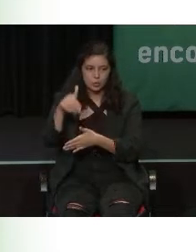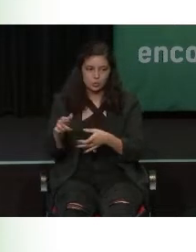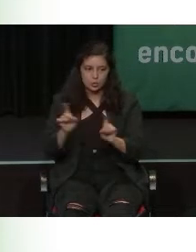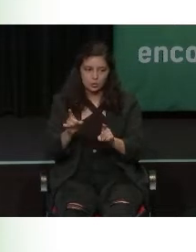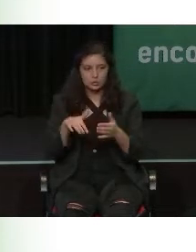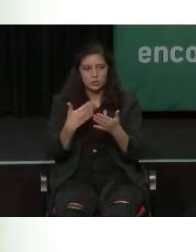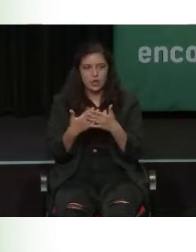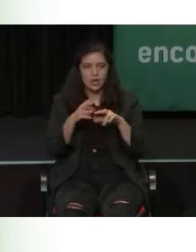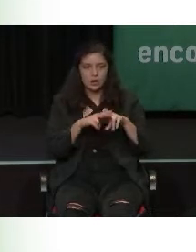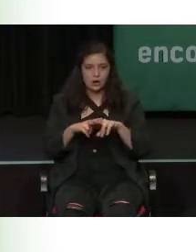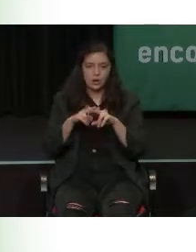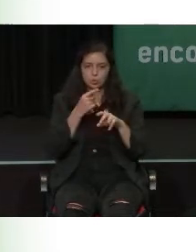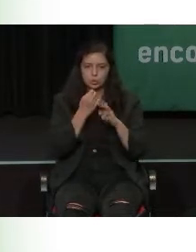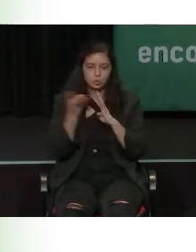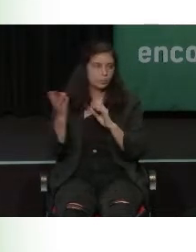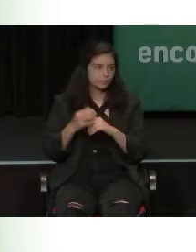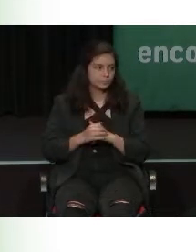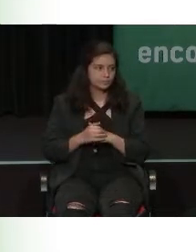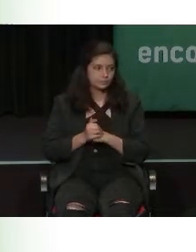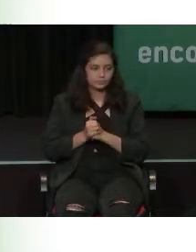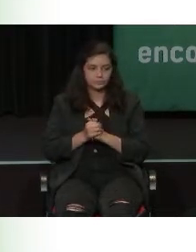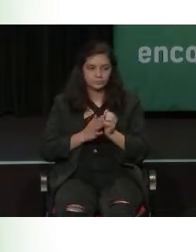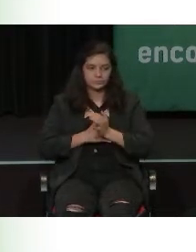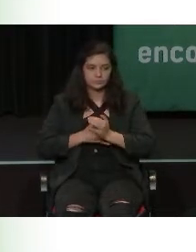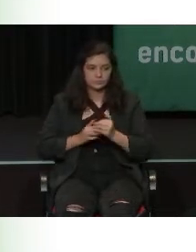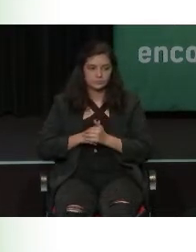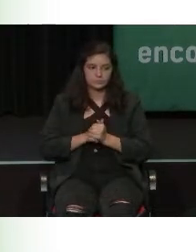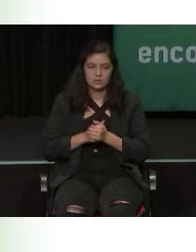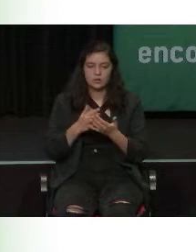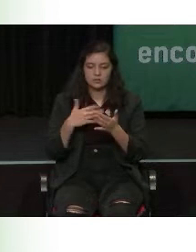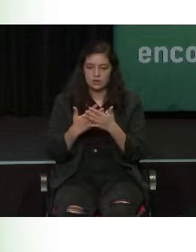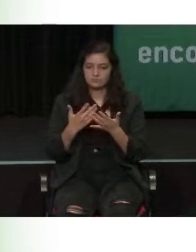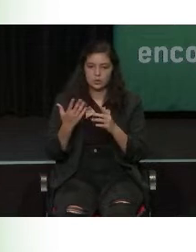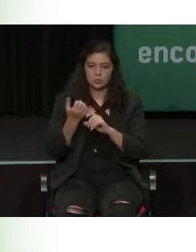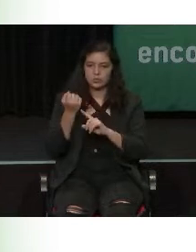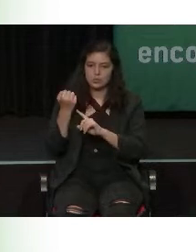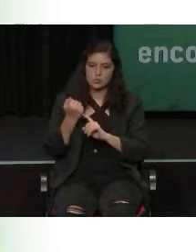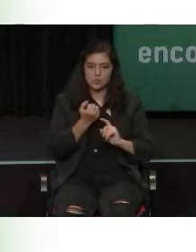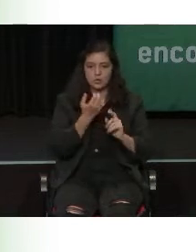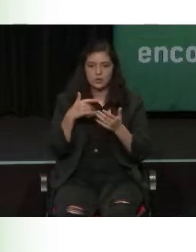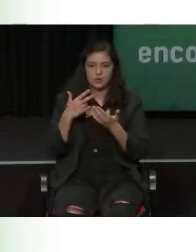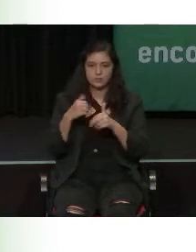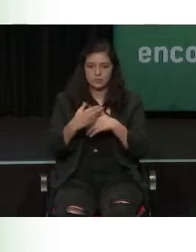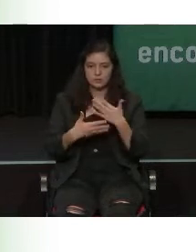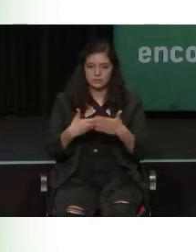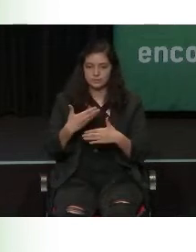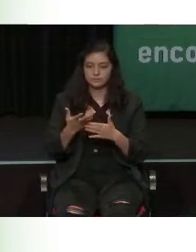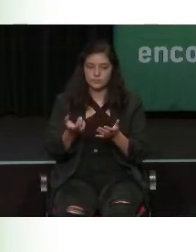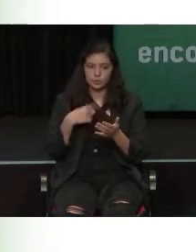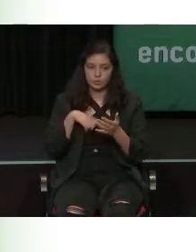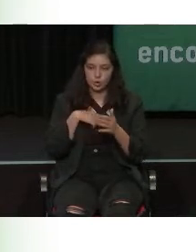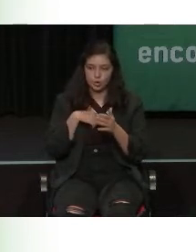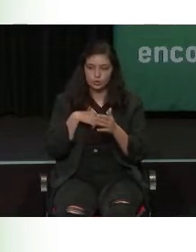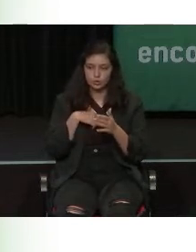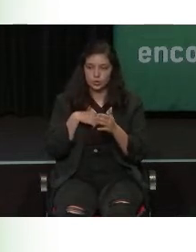suggests overdiagnosis. On the other hand, cervical cancer has been a massive success story for screening. And we have not